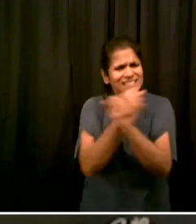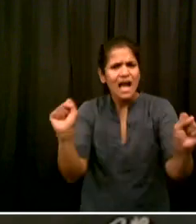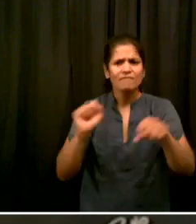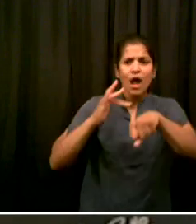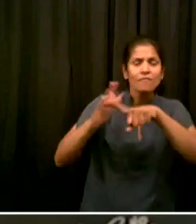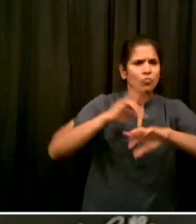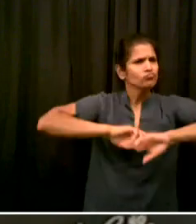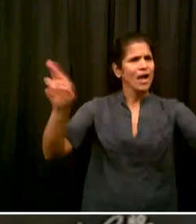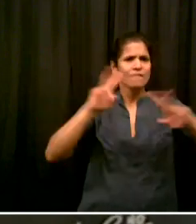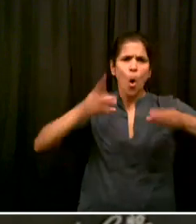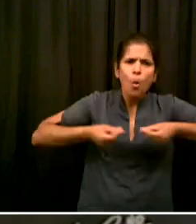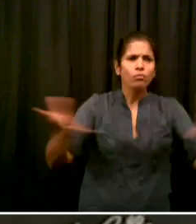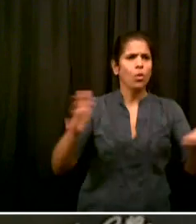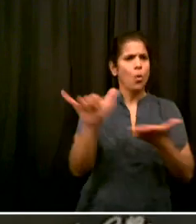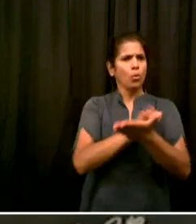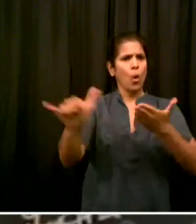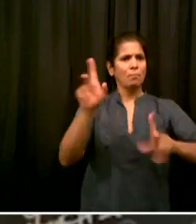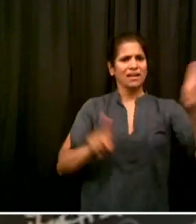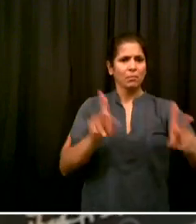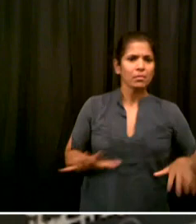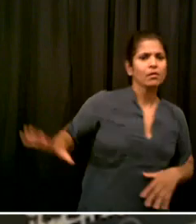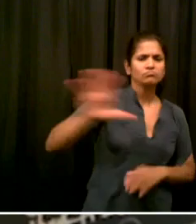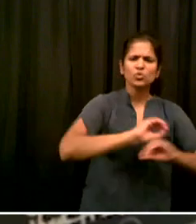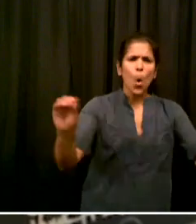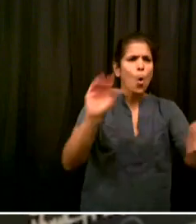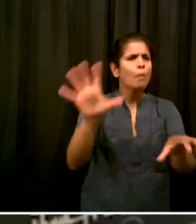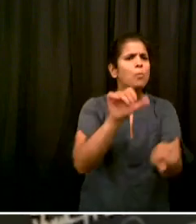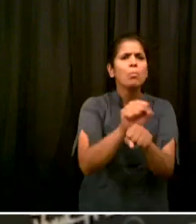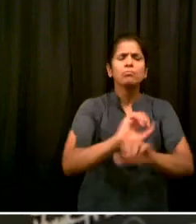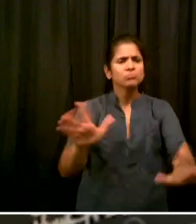all New Yorkers. No appointment needed. Visit